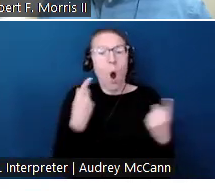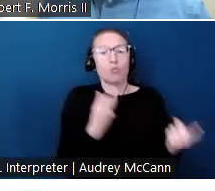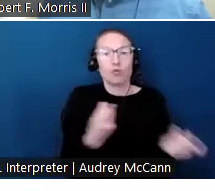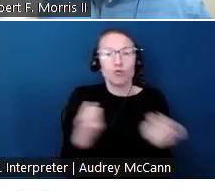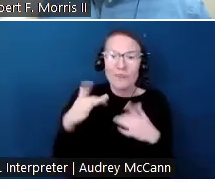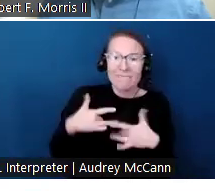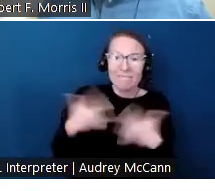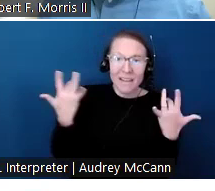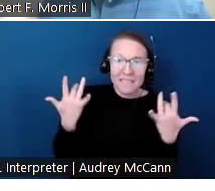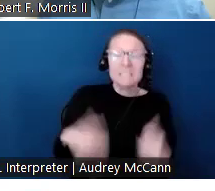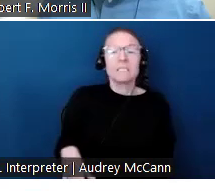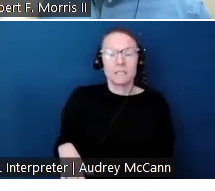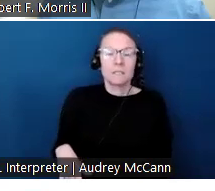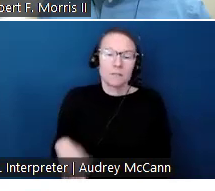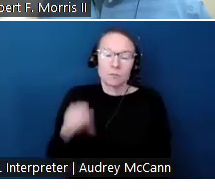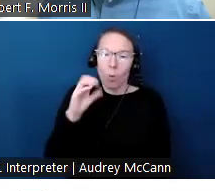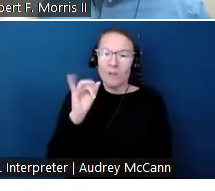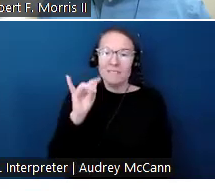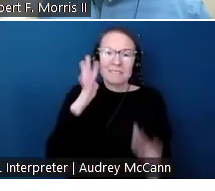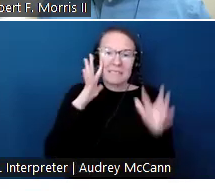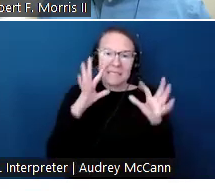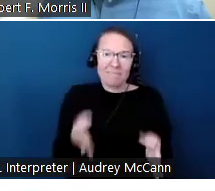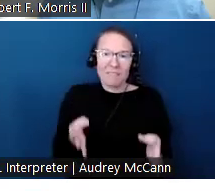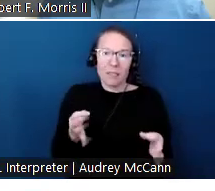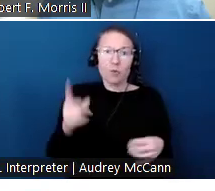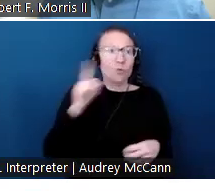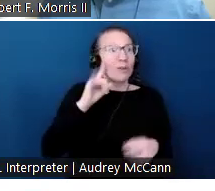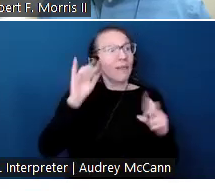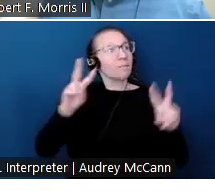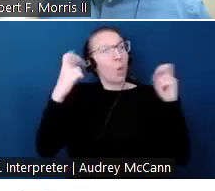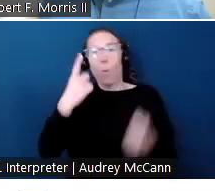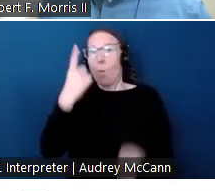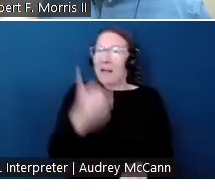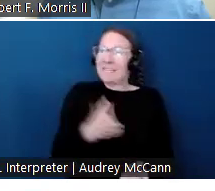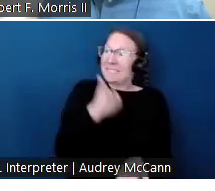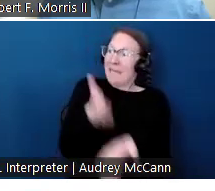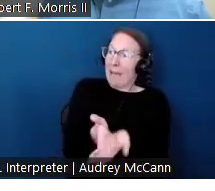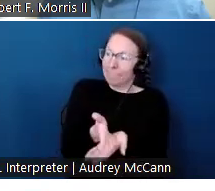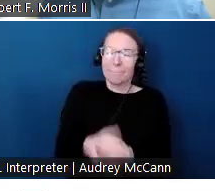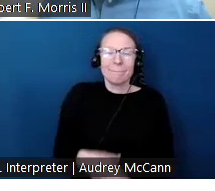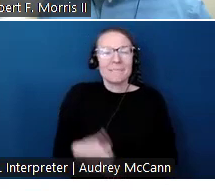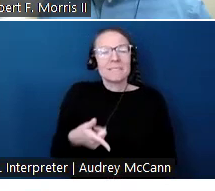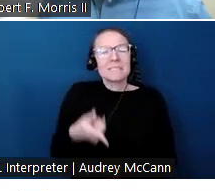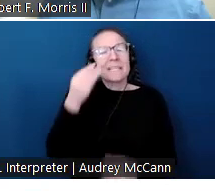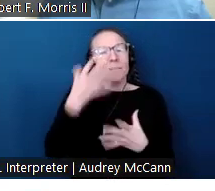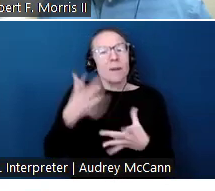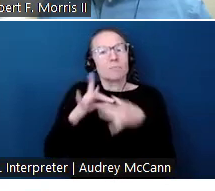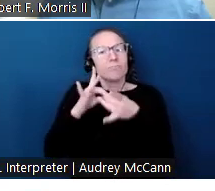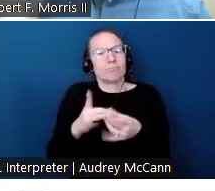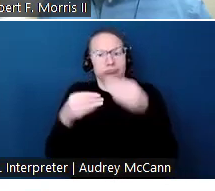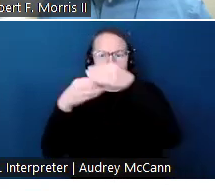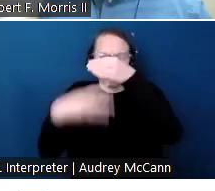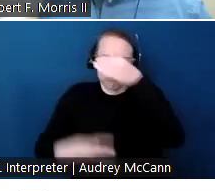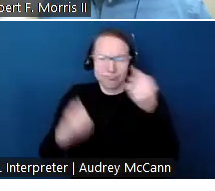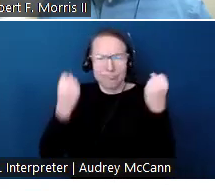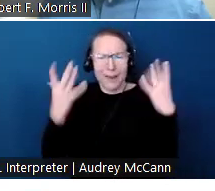happening in the area. So it's definitely, you heard the phrase, the one stop. It's information about a lot of things in the